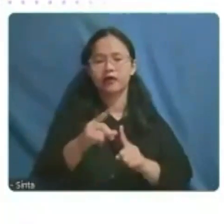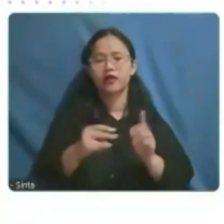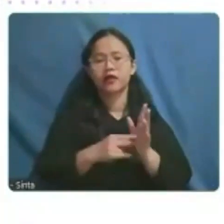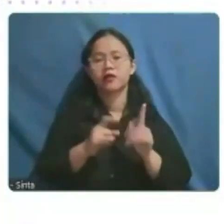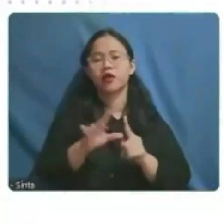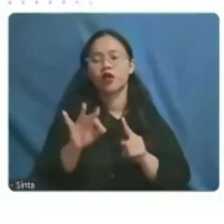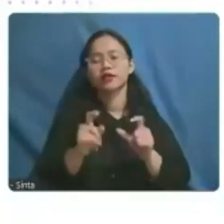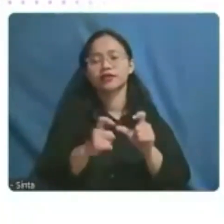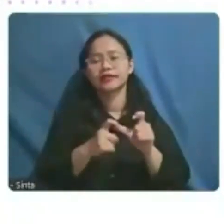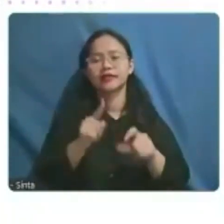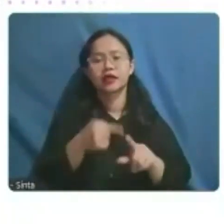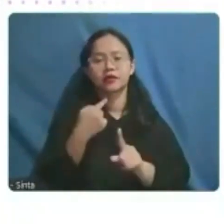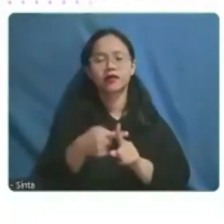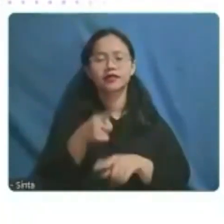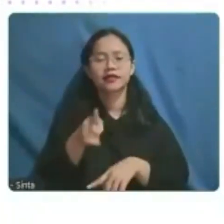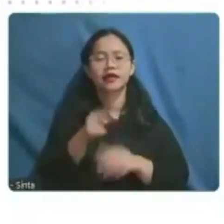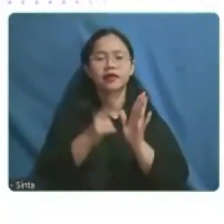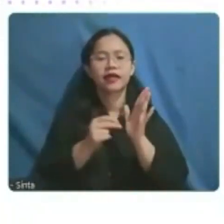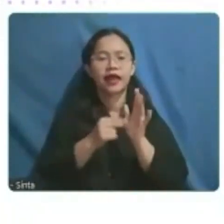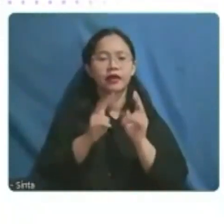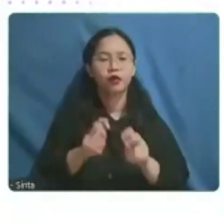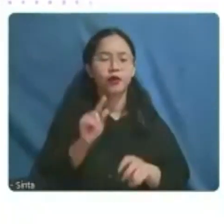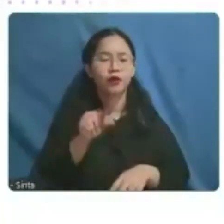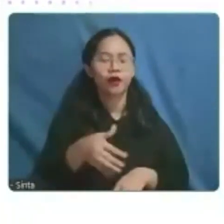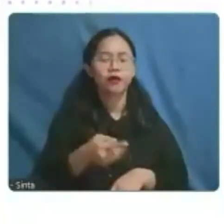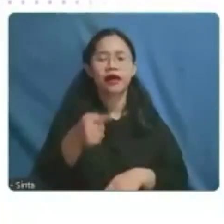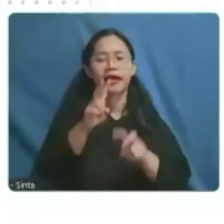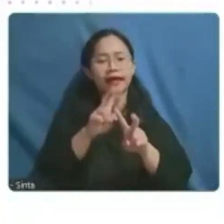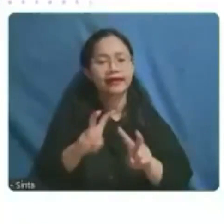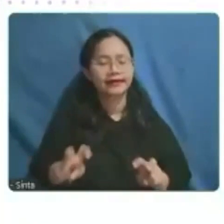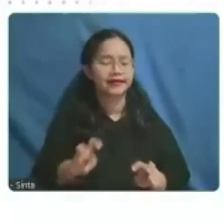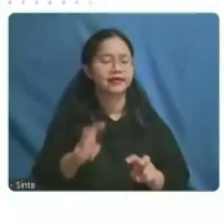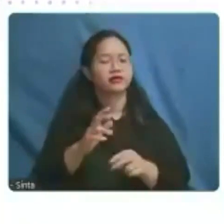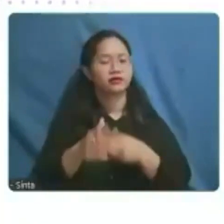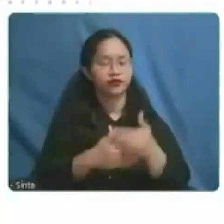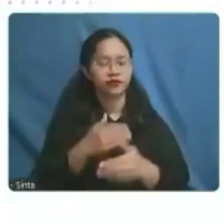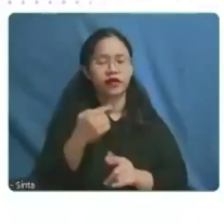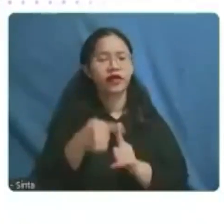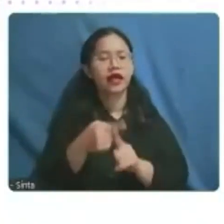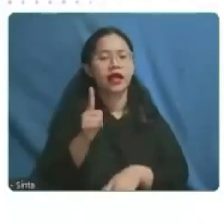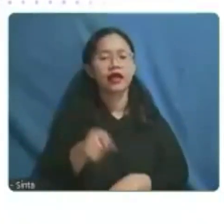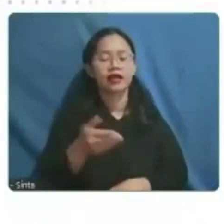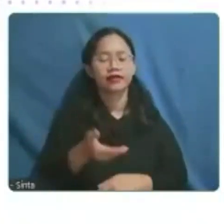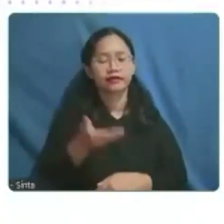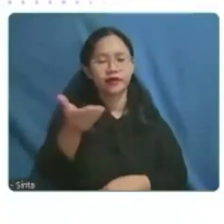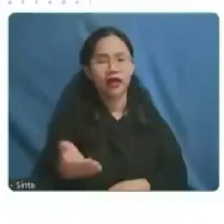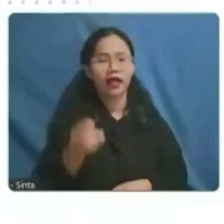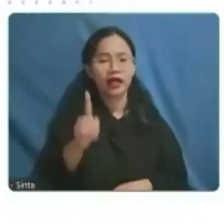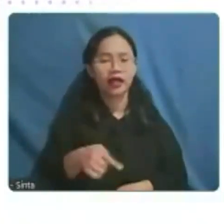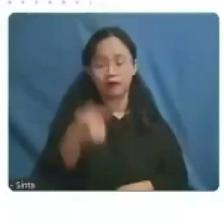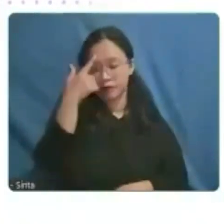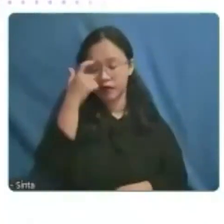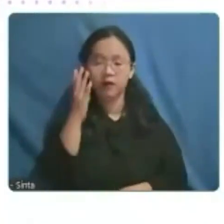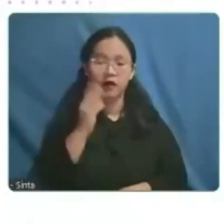assessment, comparative risk assessment, and cost effectiveness analysis. She has extensive field experience in